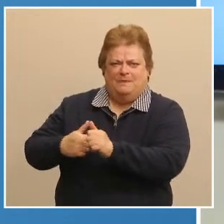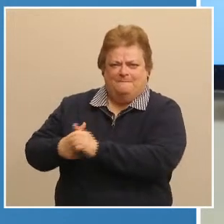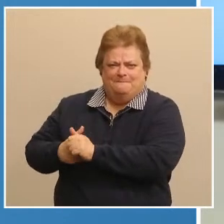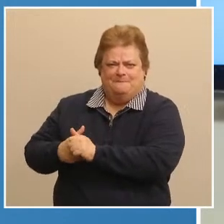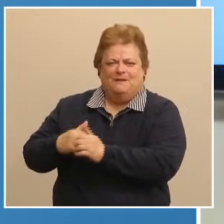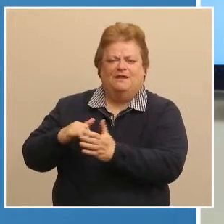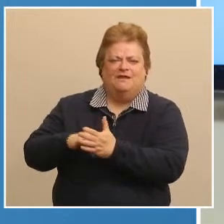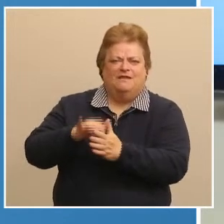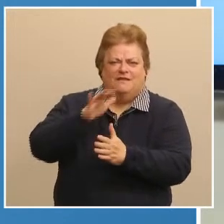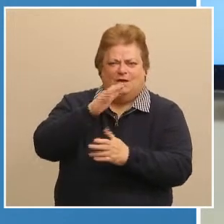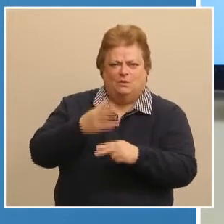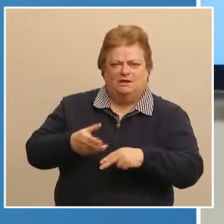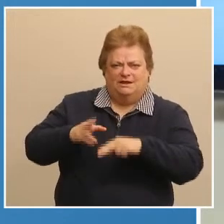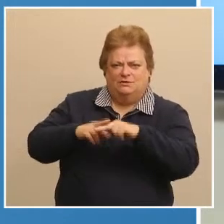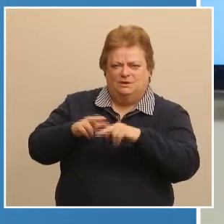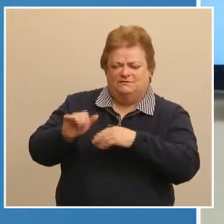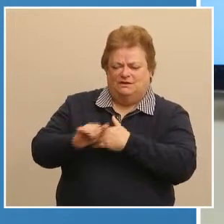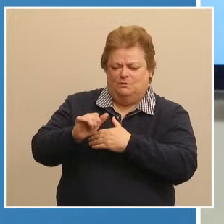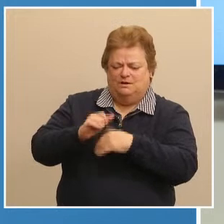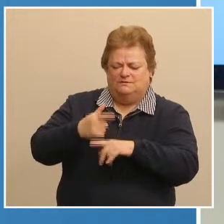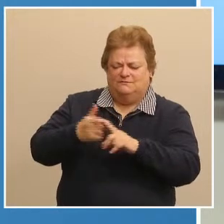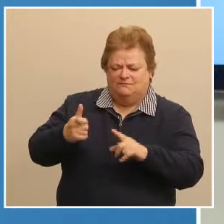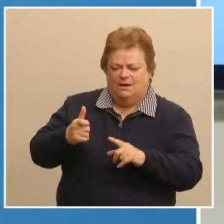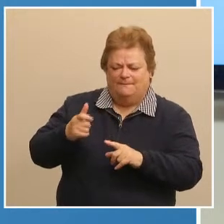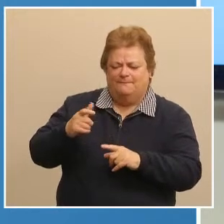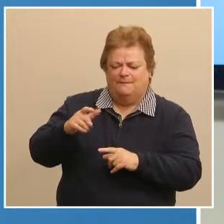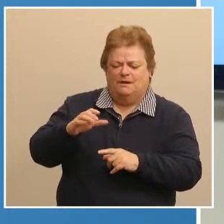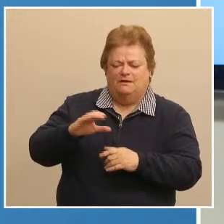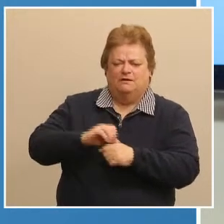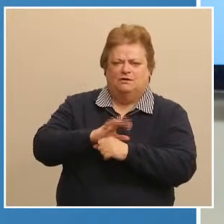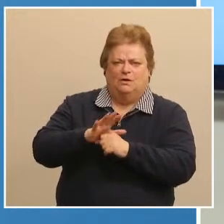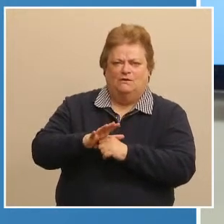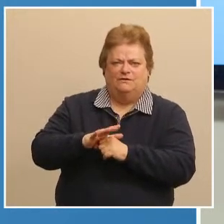risk for severe illness from COVID-19.